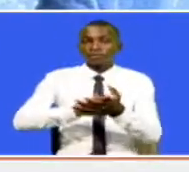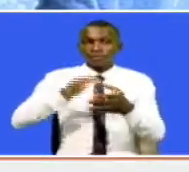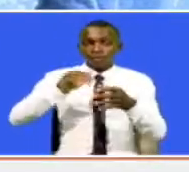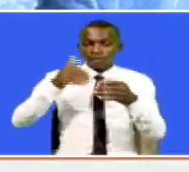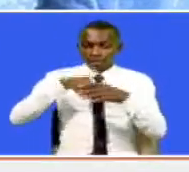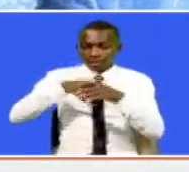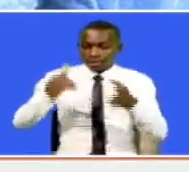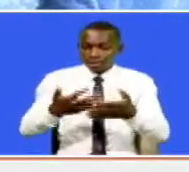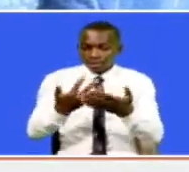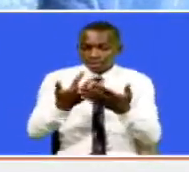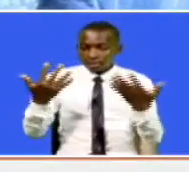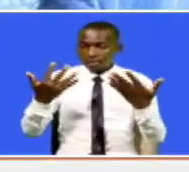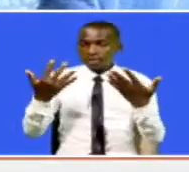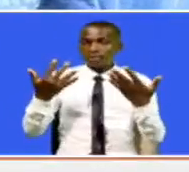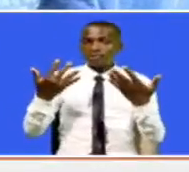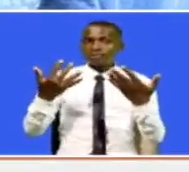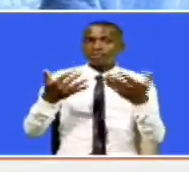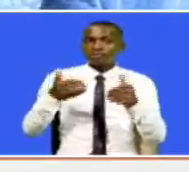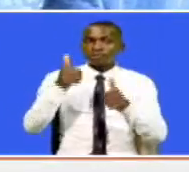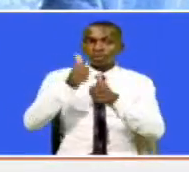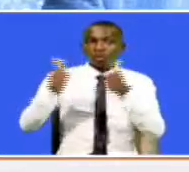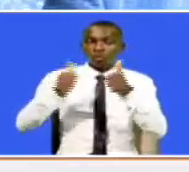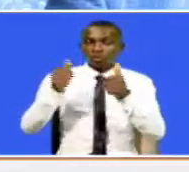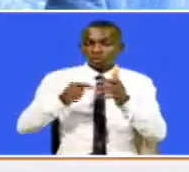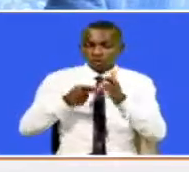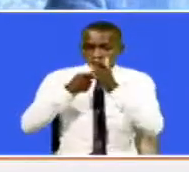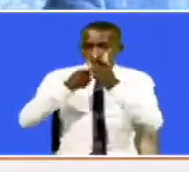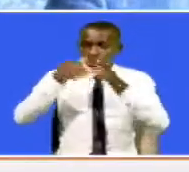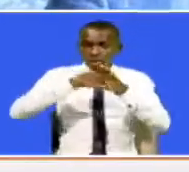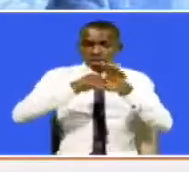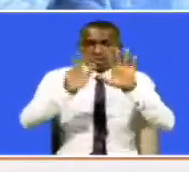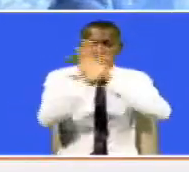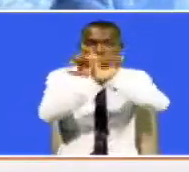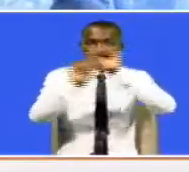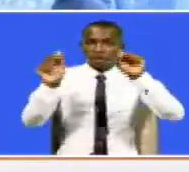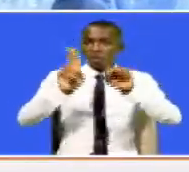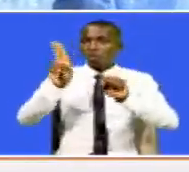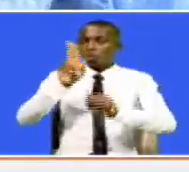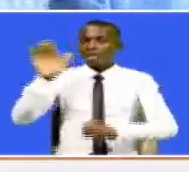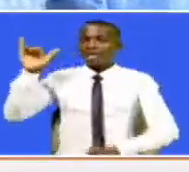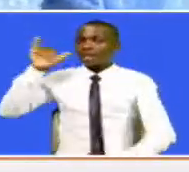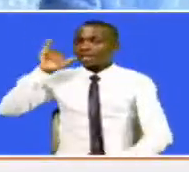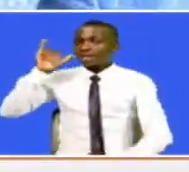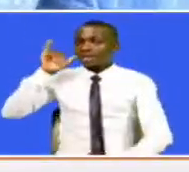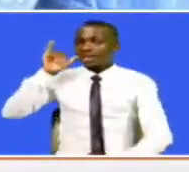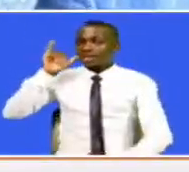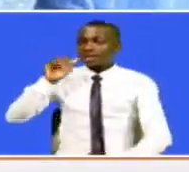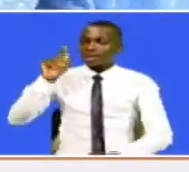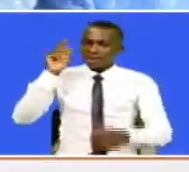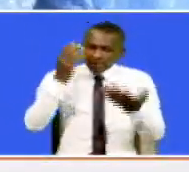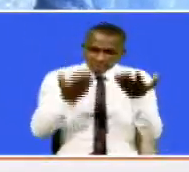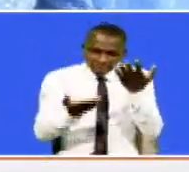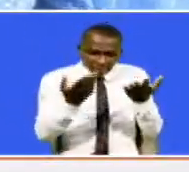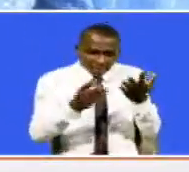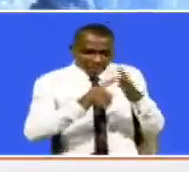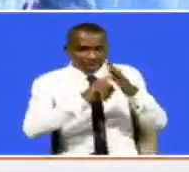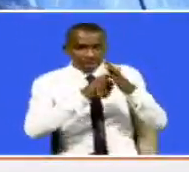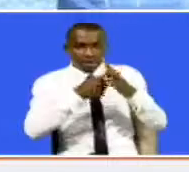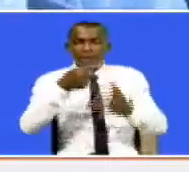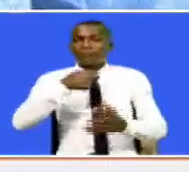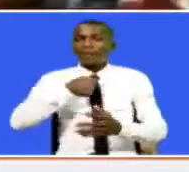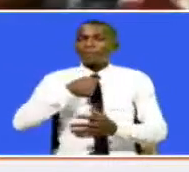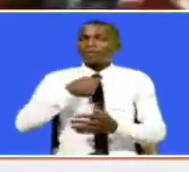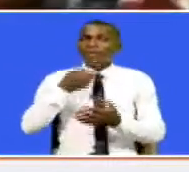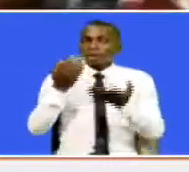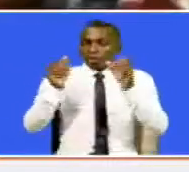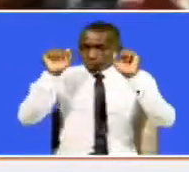to bestow on President Uhuru Kenyatta yesterday, he could have started by saying, I had to